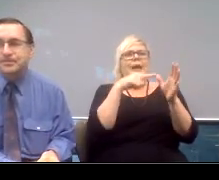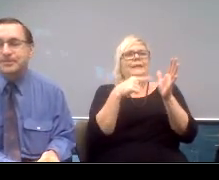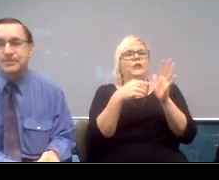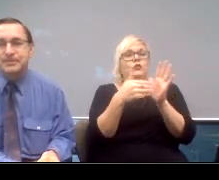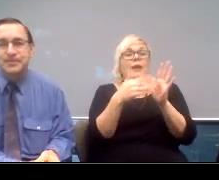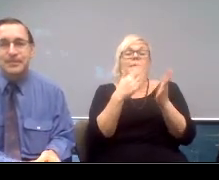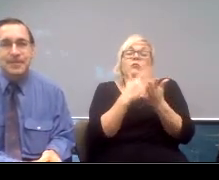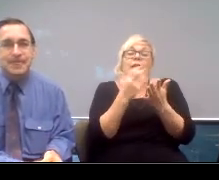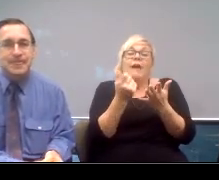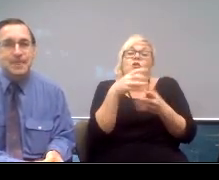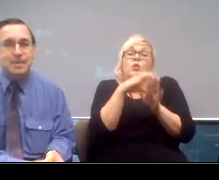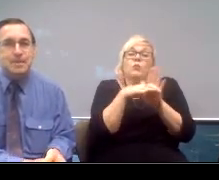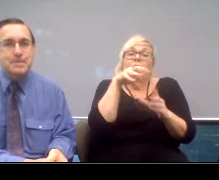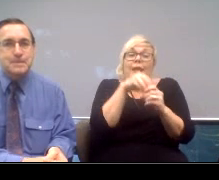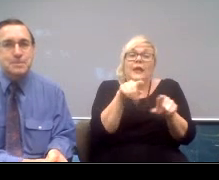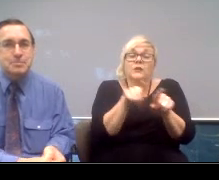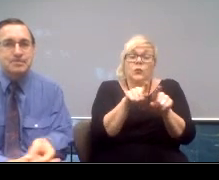Okay.